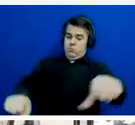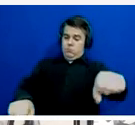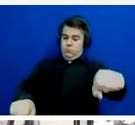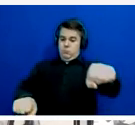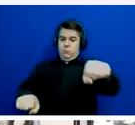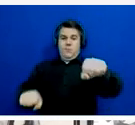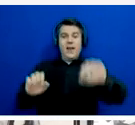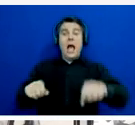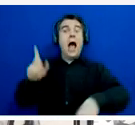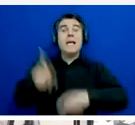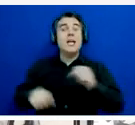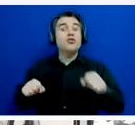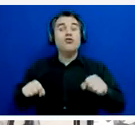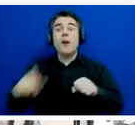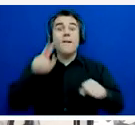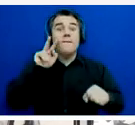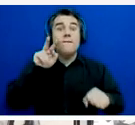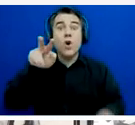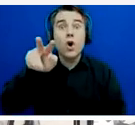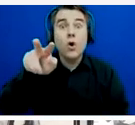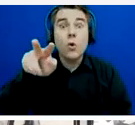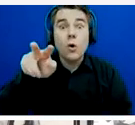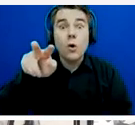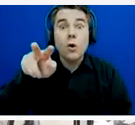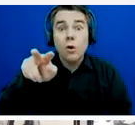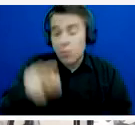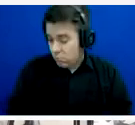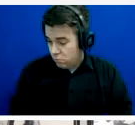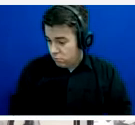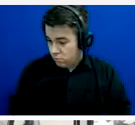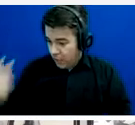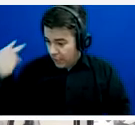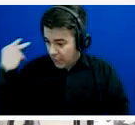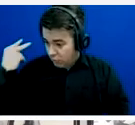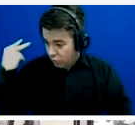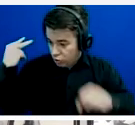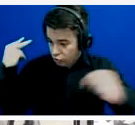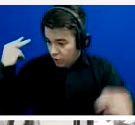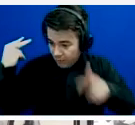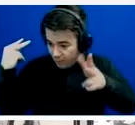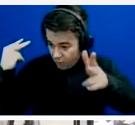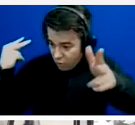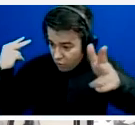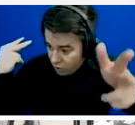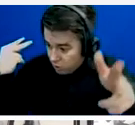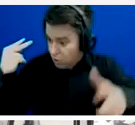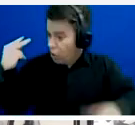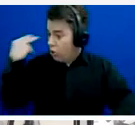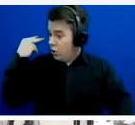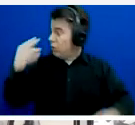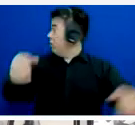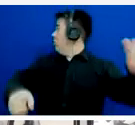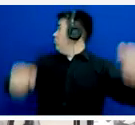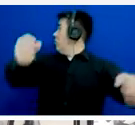drive forward looking in that camera, because I would never get anywhere, because it would only show me where I've